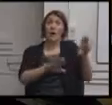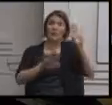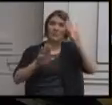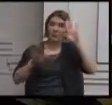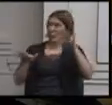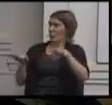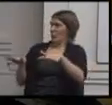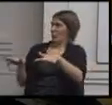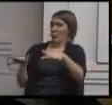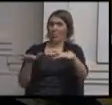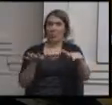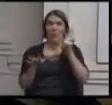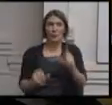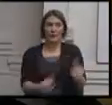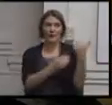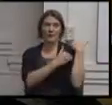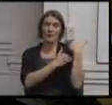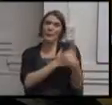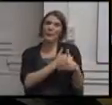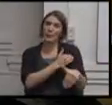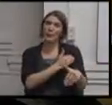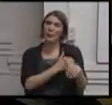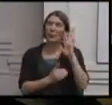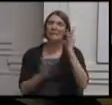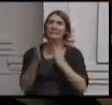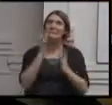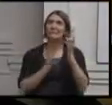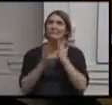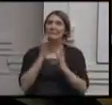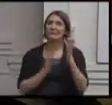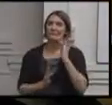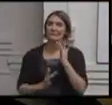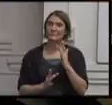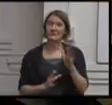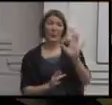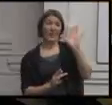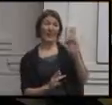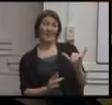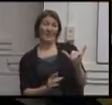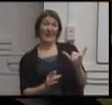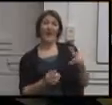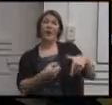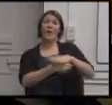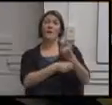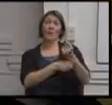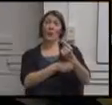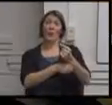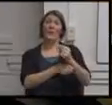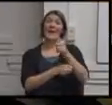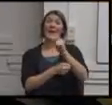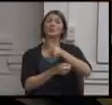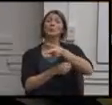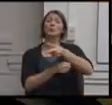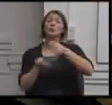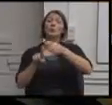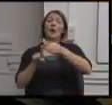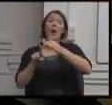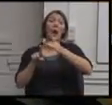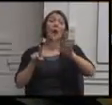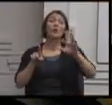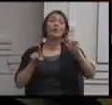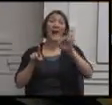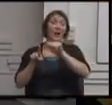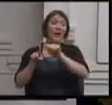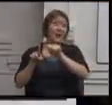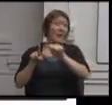due area for Station 2 runs from Exit 2 on Western Avenue, west on Route 9 all the way